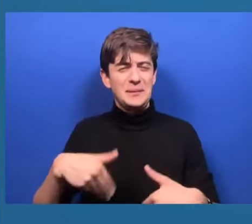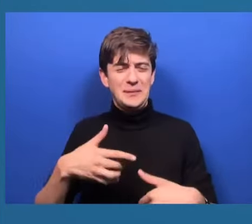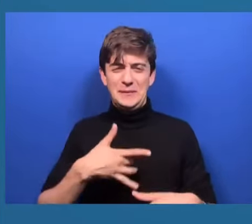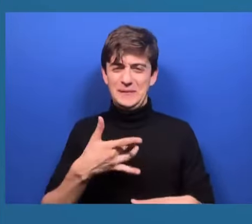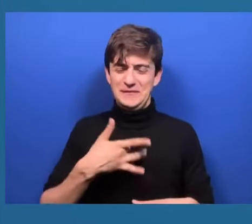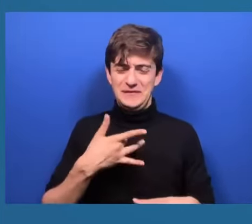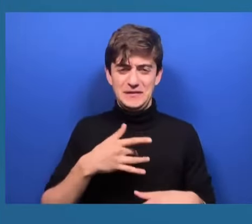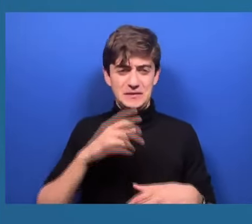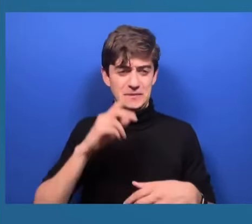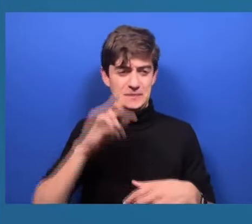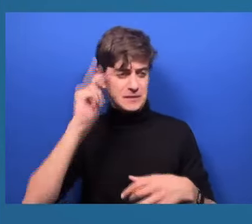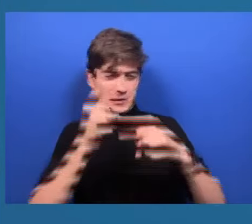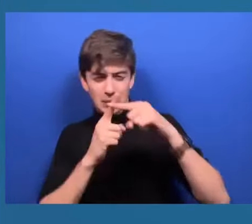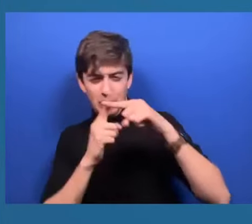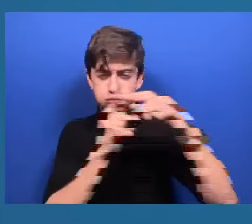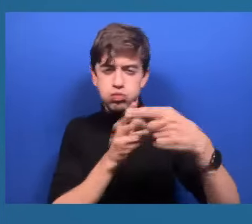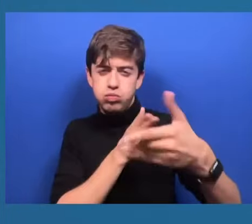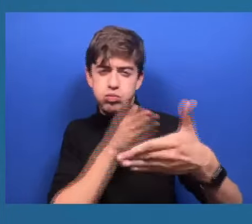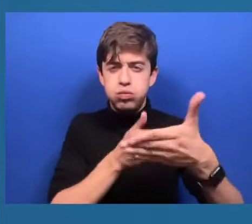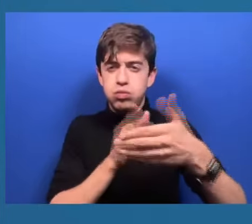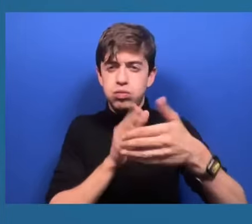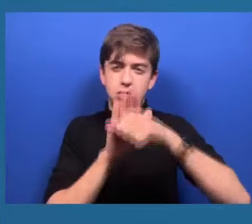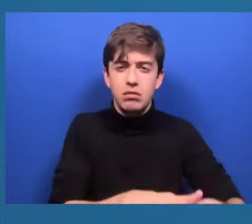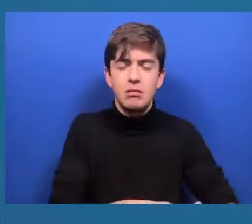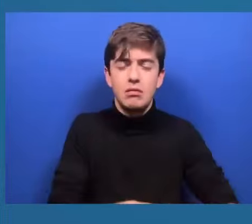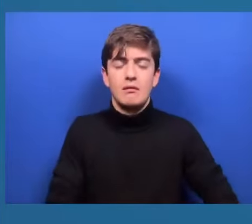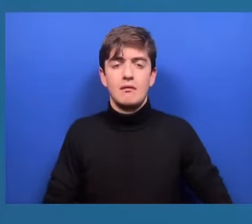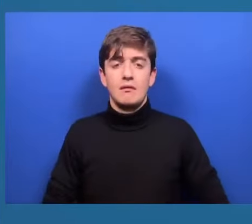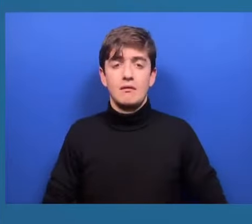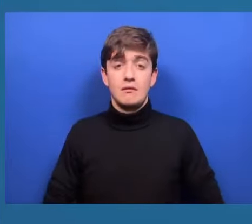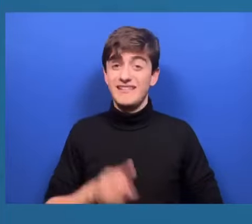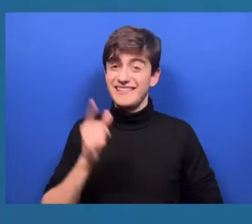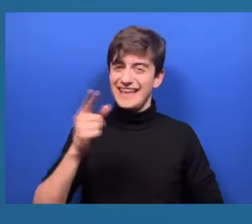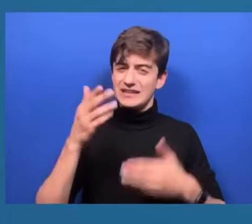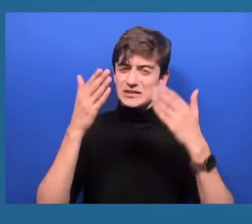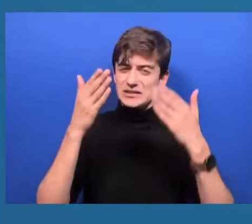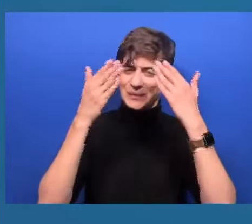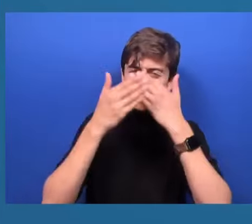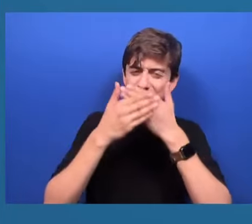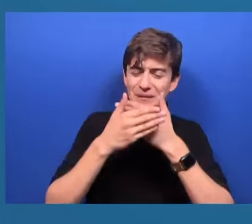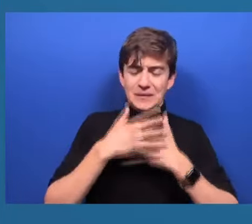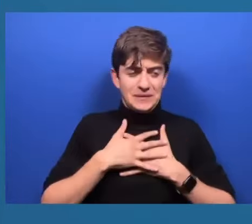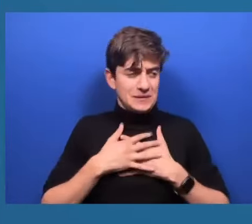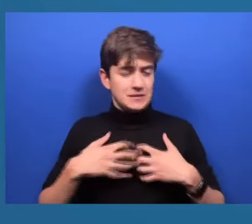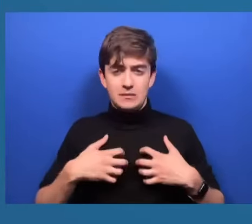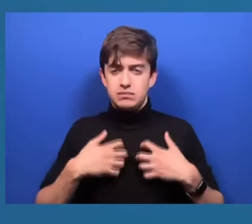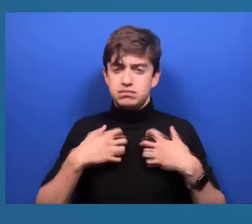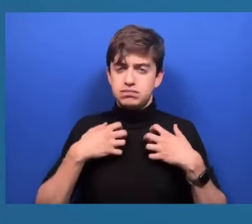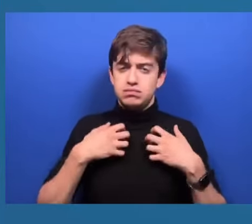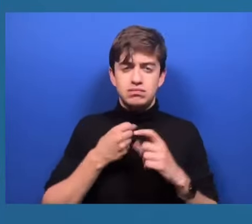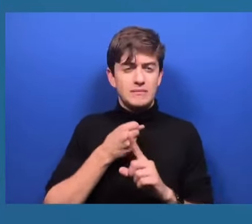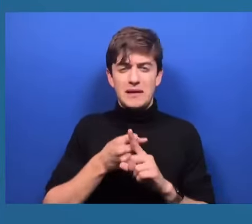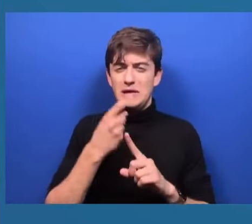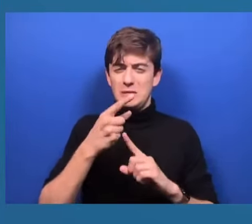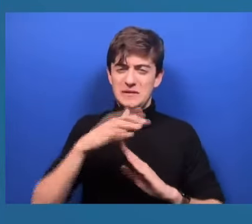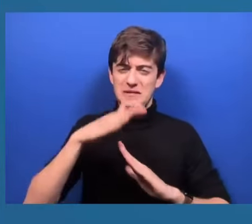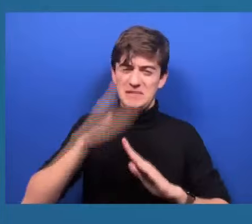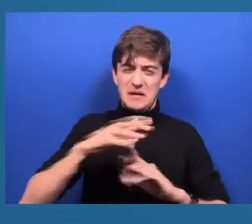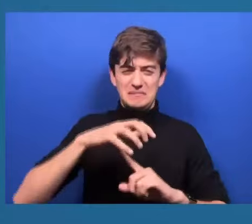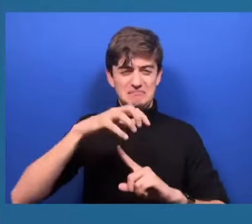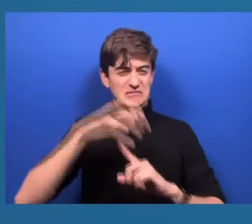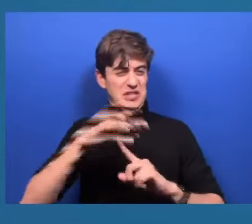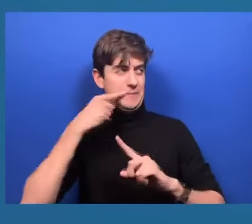repression. And this shadow has now affected one of the greatest champions of this state, our